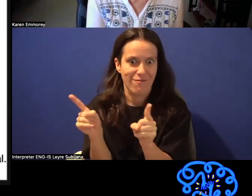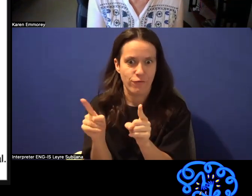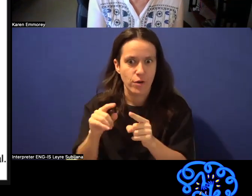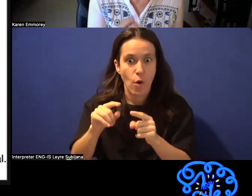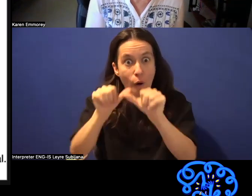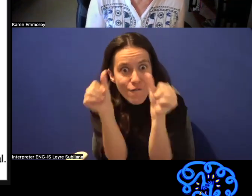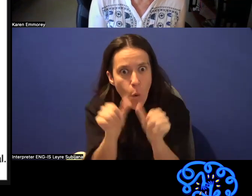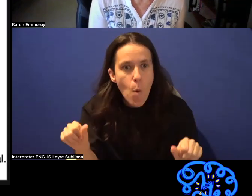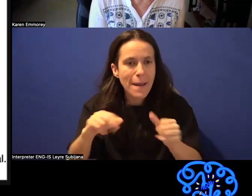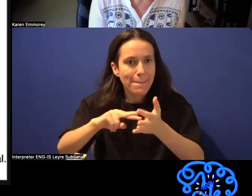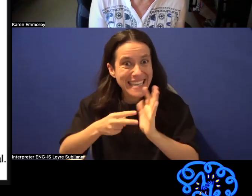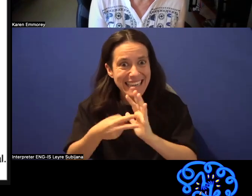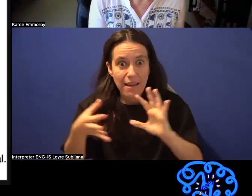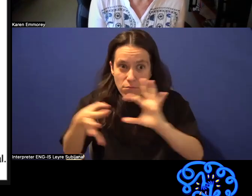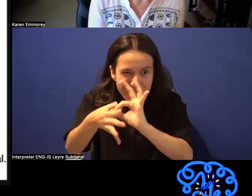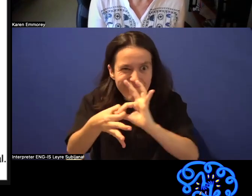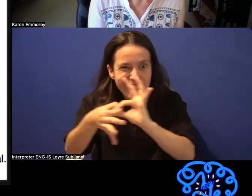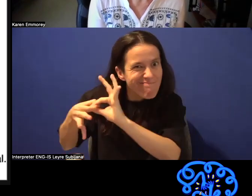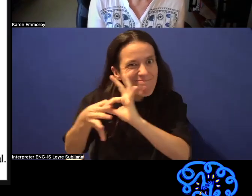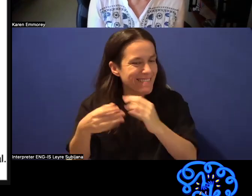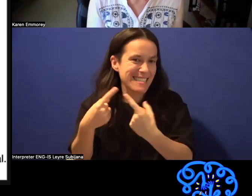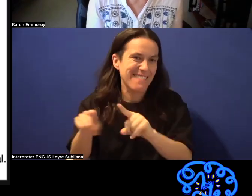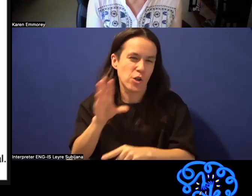mapped to meaning in spoken languages.